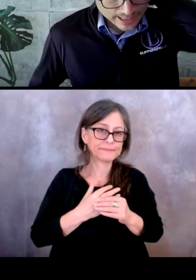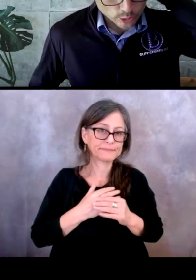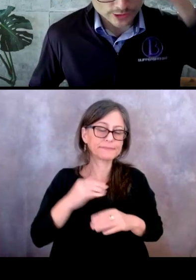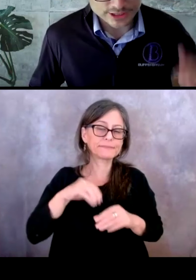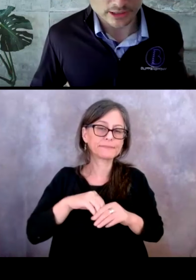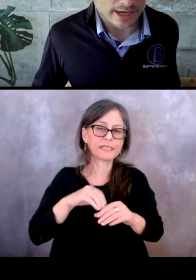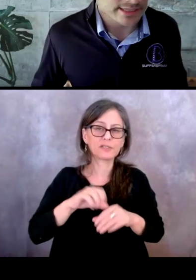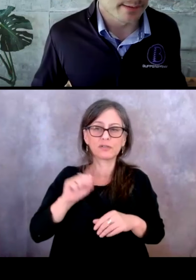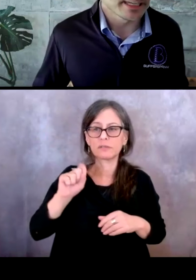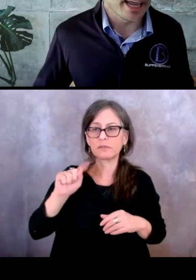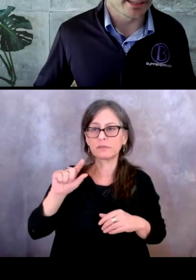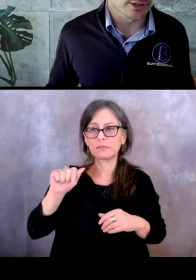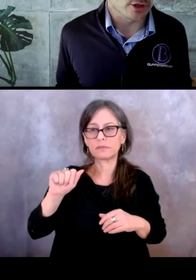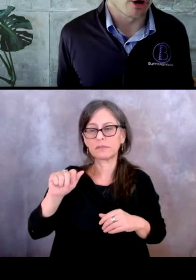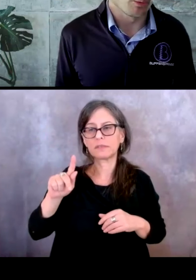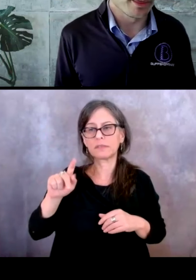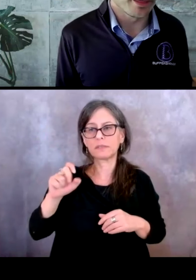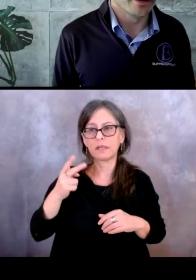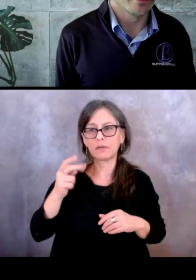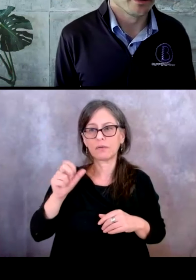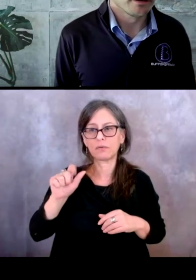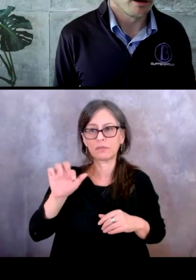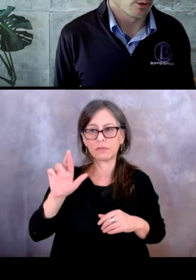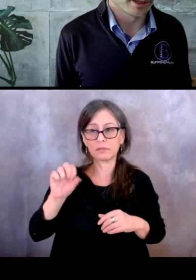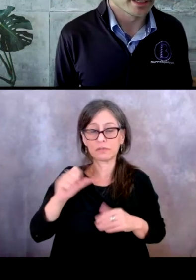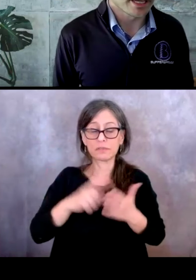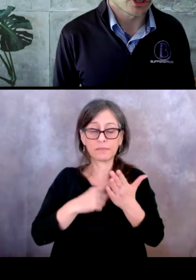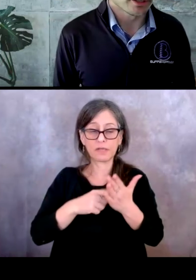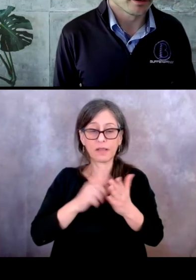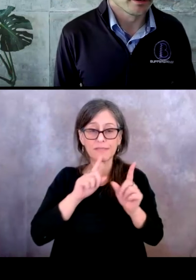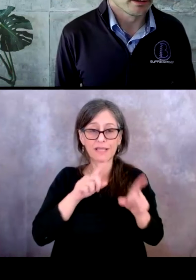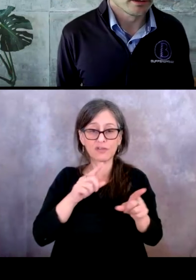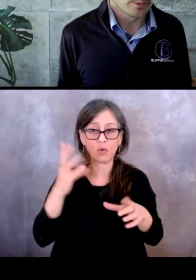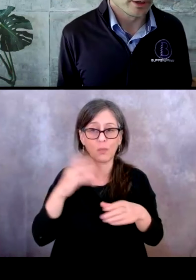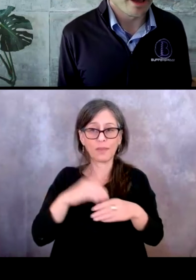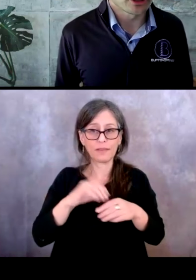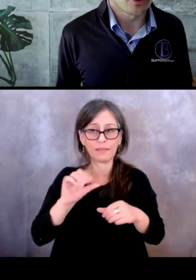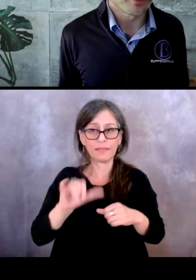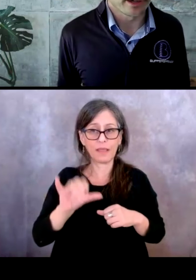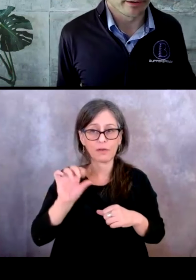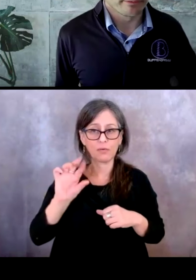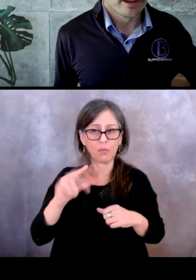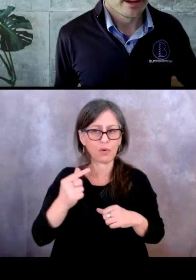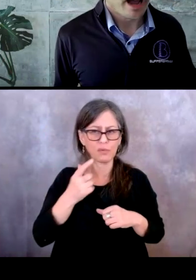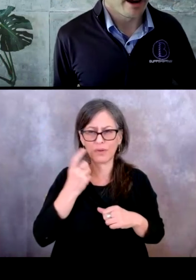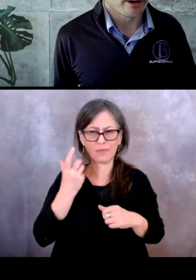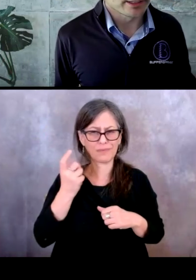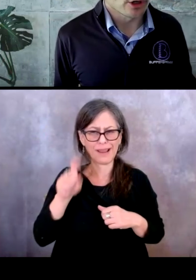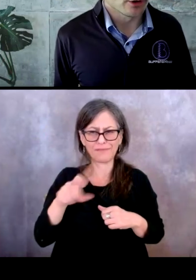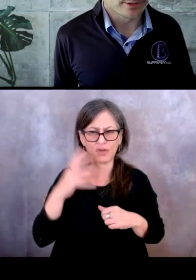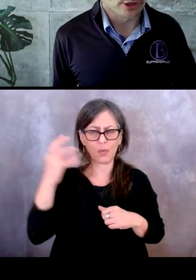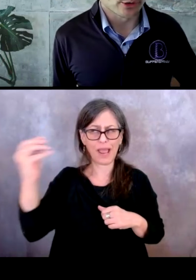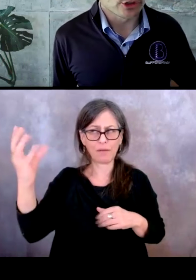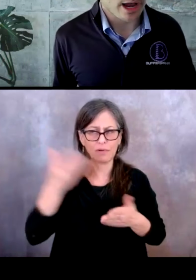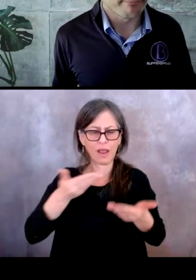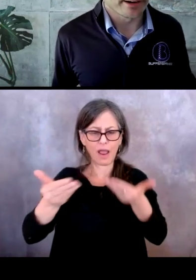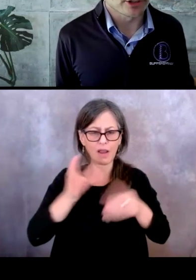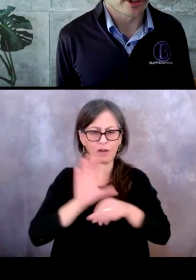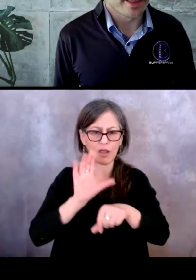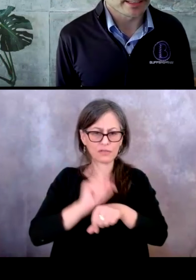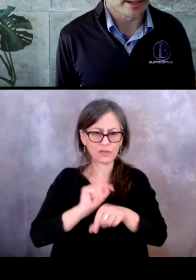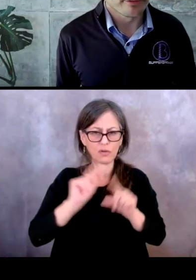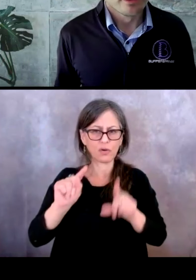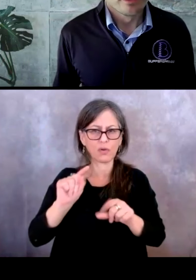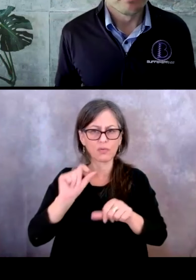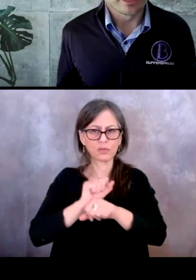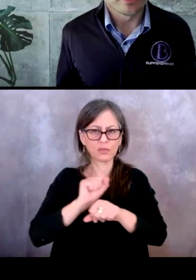internal stakeholders, and a lot of times the answers are within our organization. We don't have to go out there and hire consultants or go to job fairs or